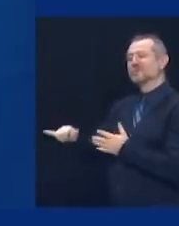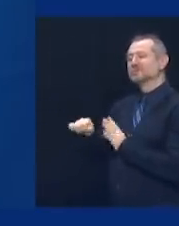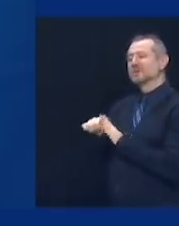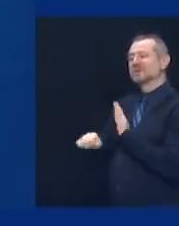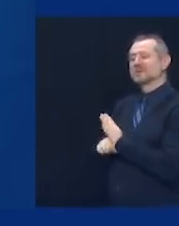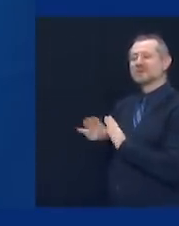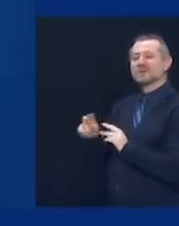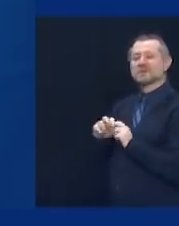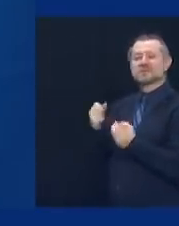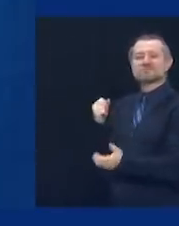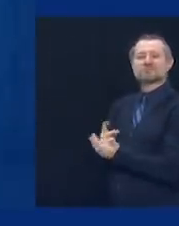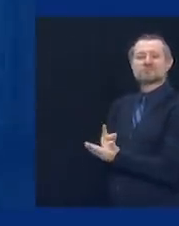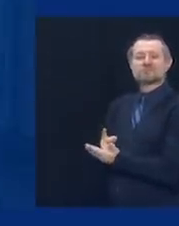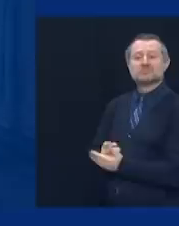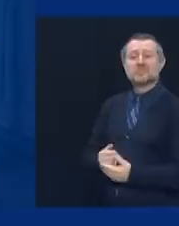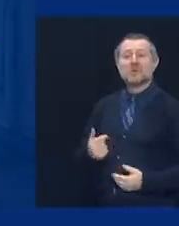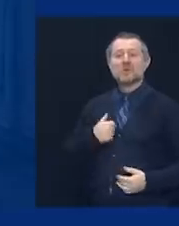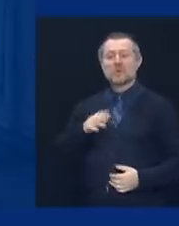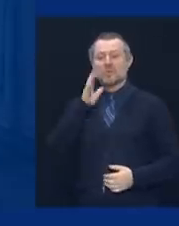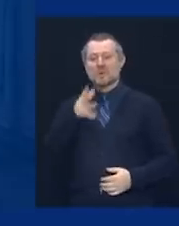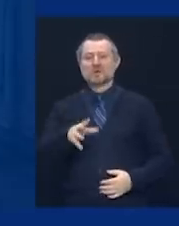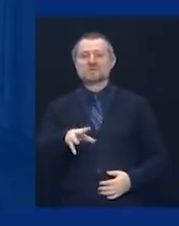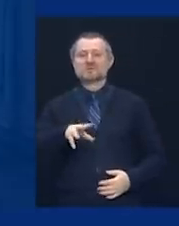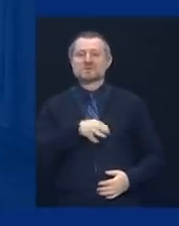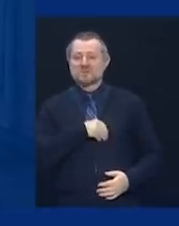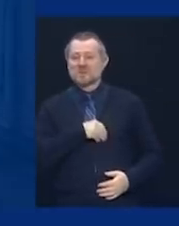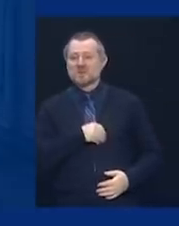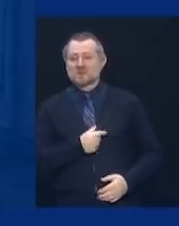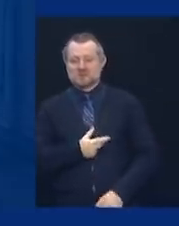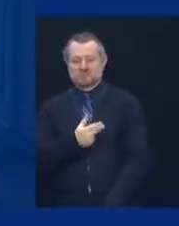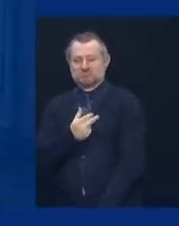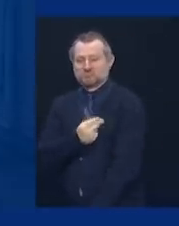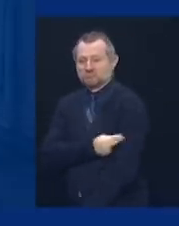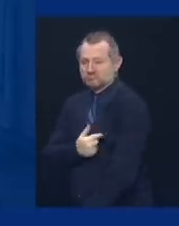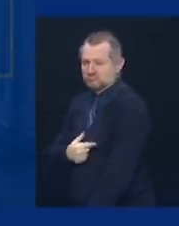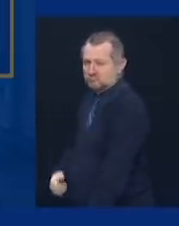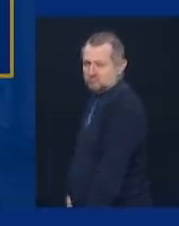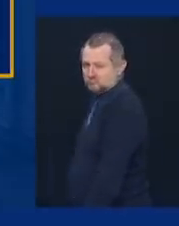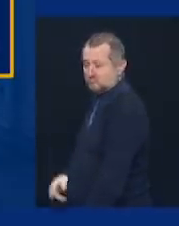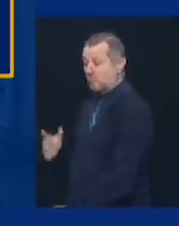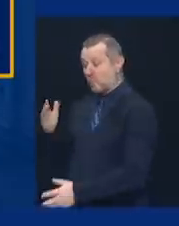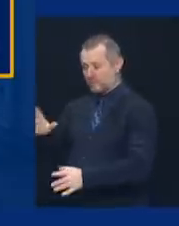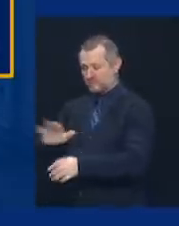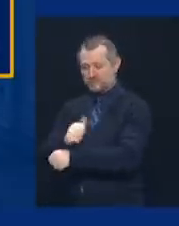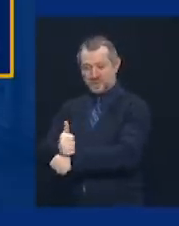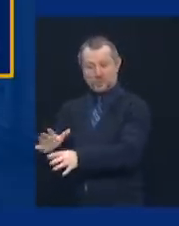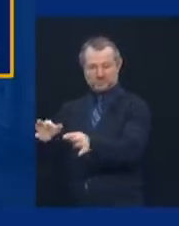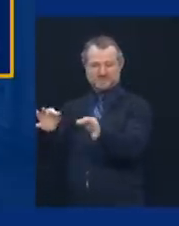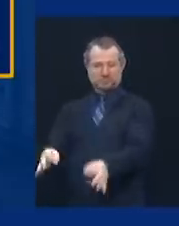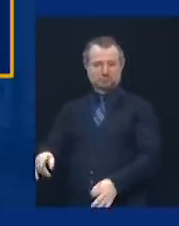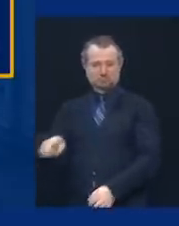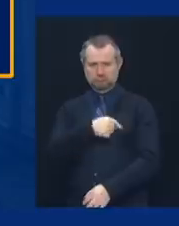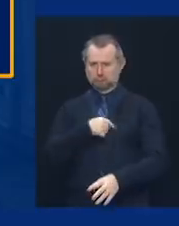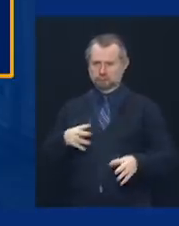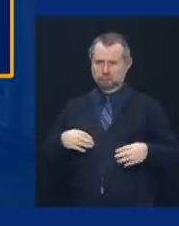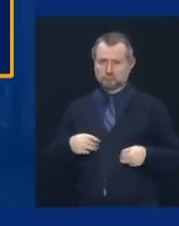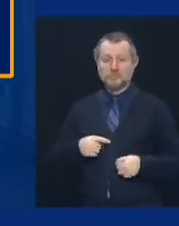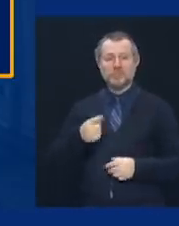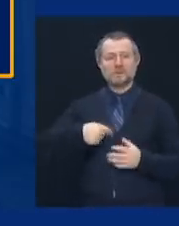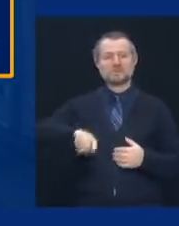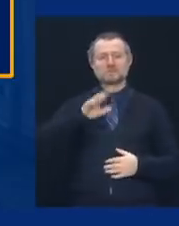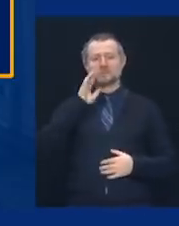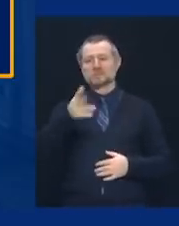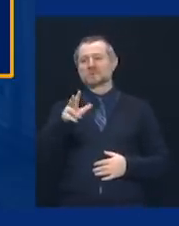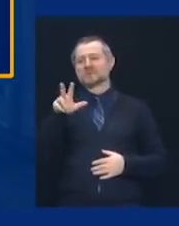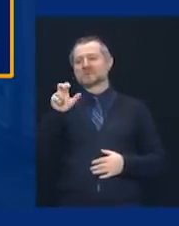will take the vaccine based on that affirmation. Next week, we received 346,000 Moderna doses.